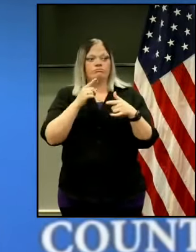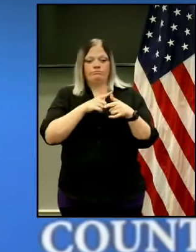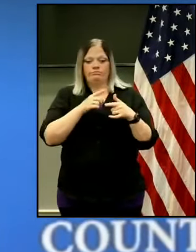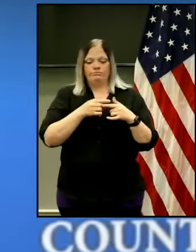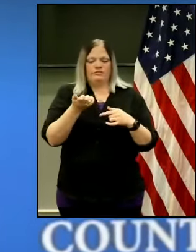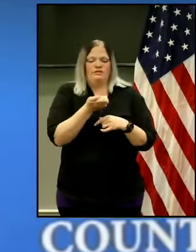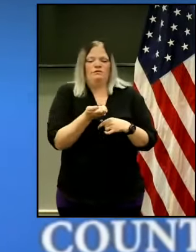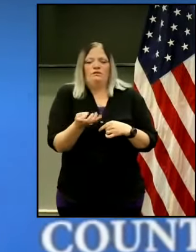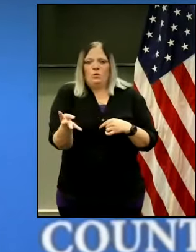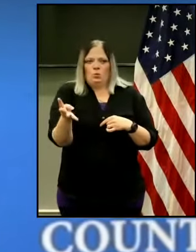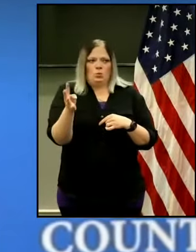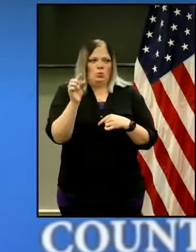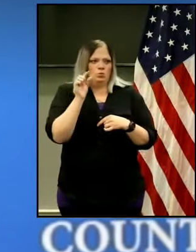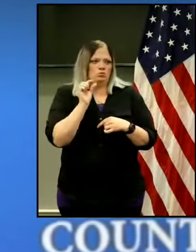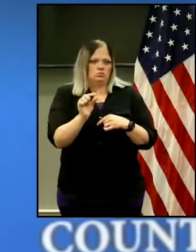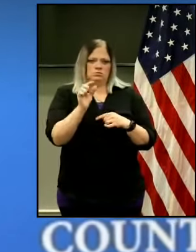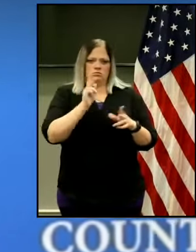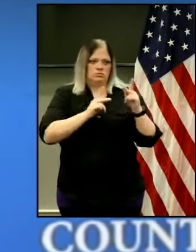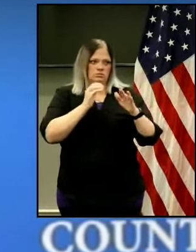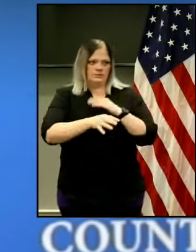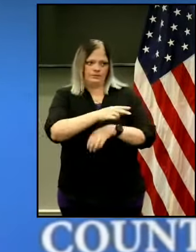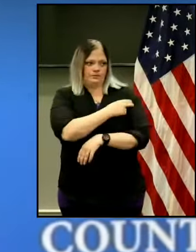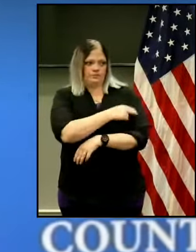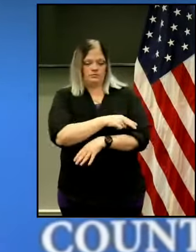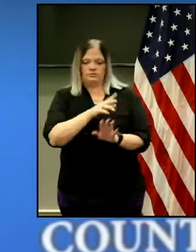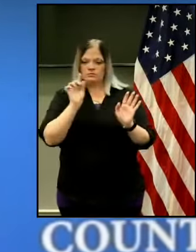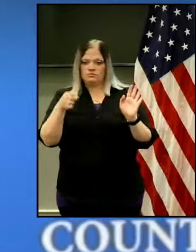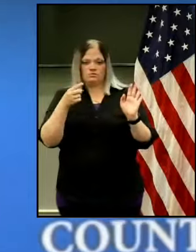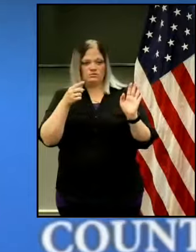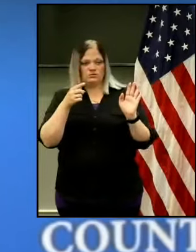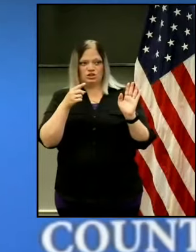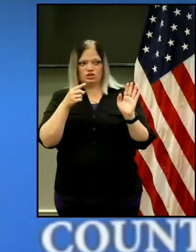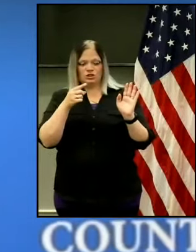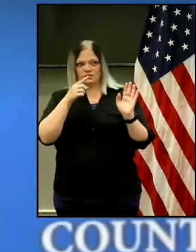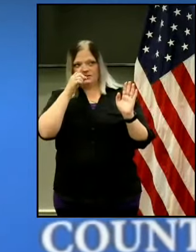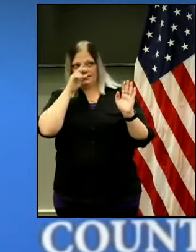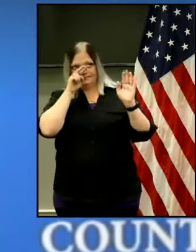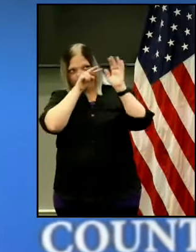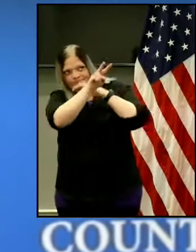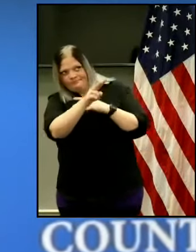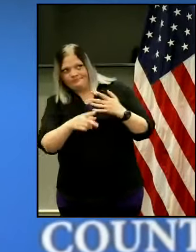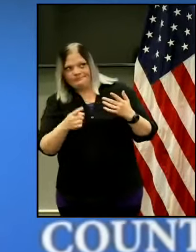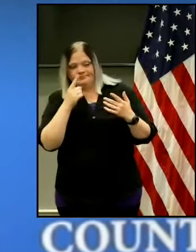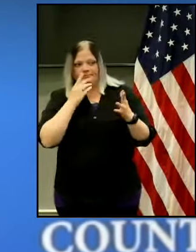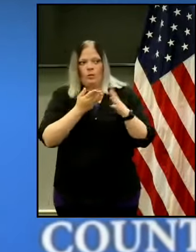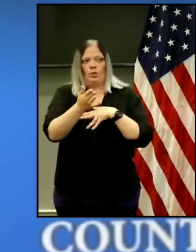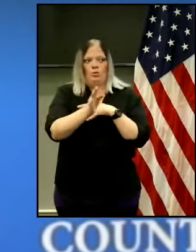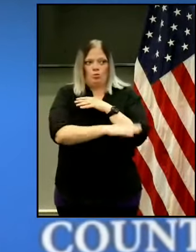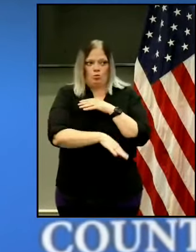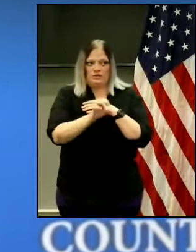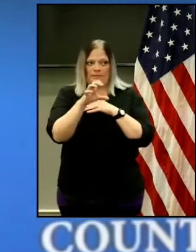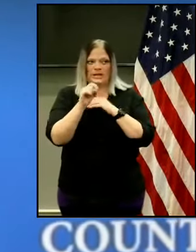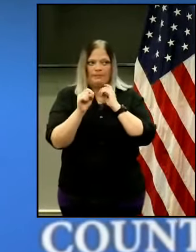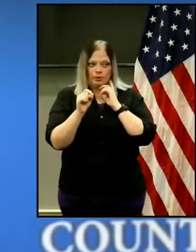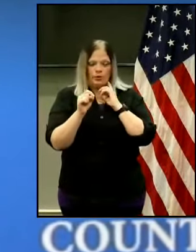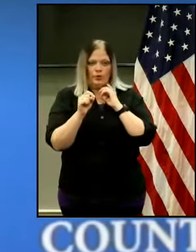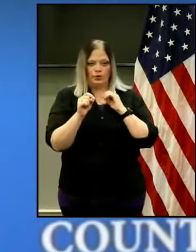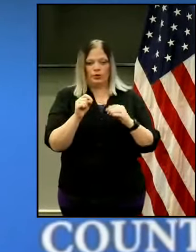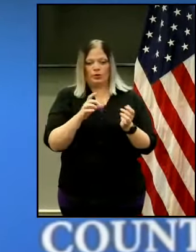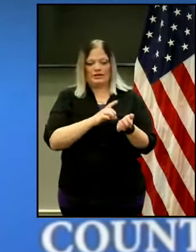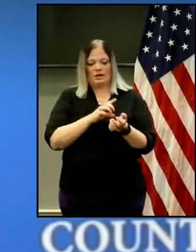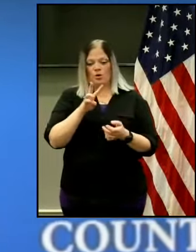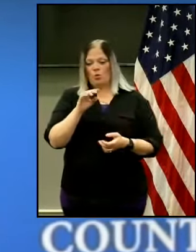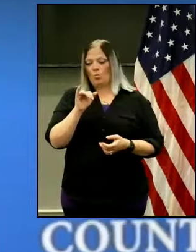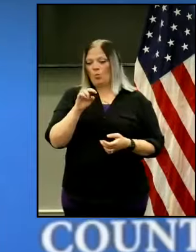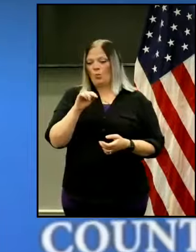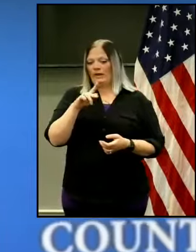very few hospital admissions. So again, that was just a projection through September, and and Dr. Winkelstein